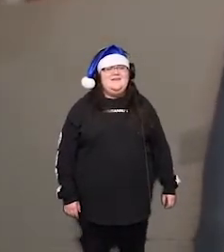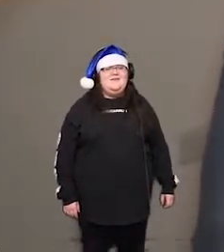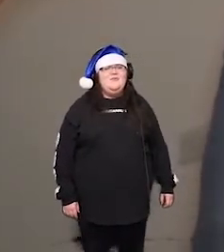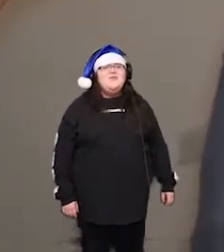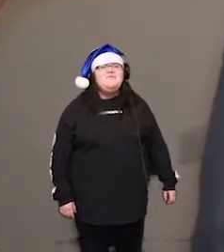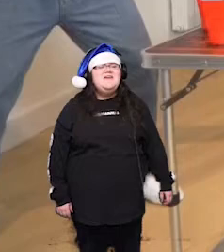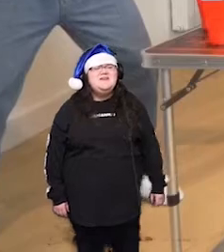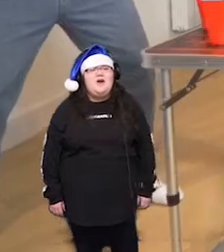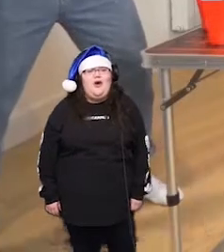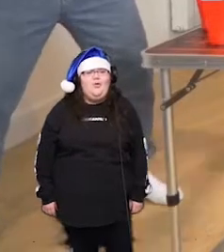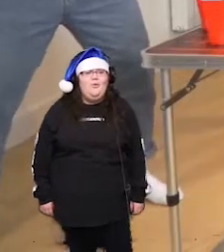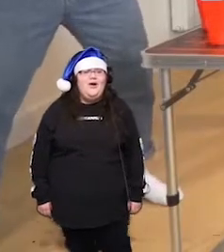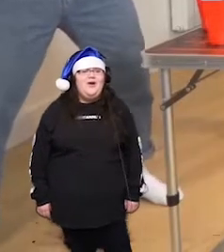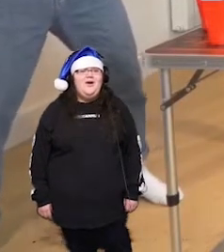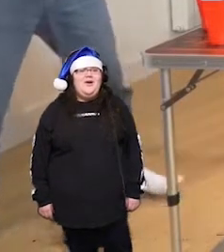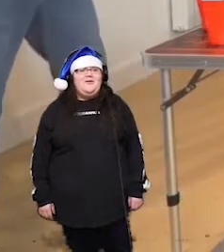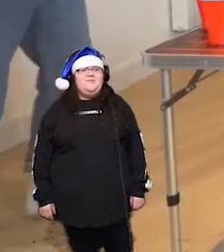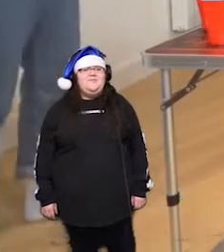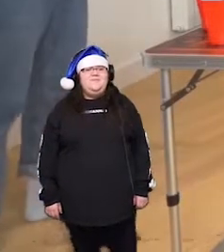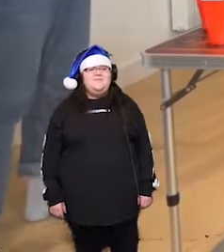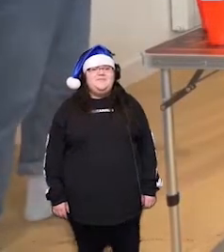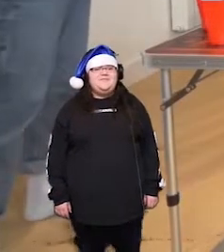No. What do you mean? No. No.